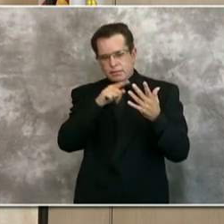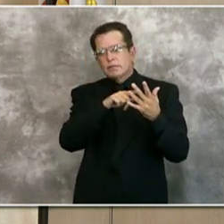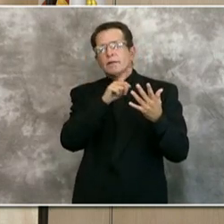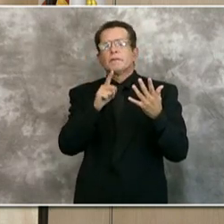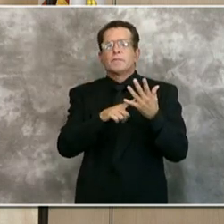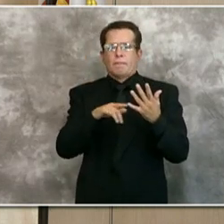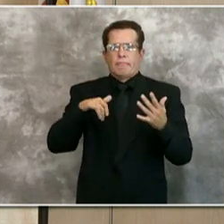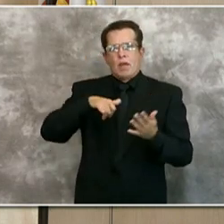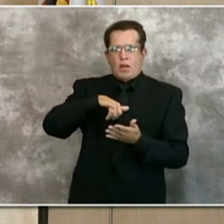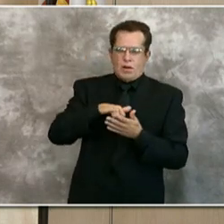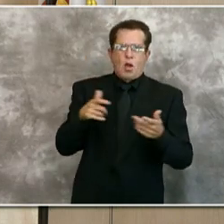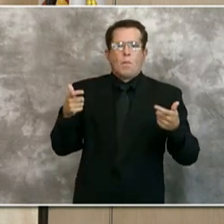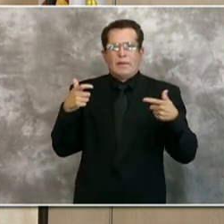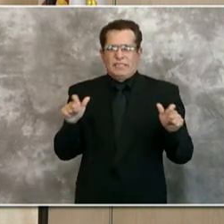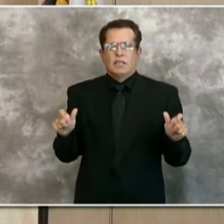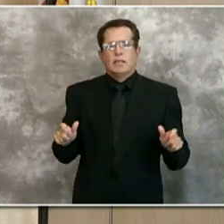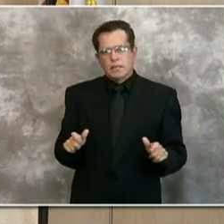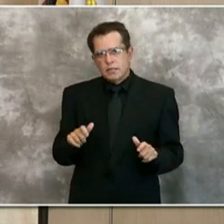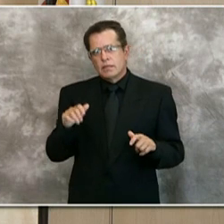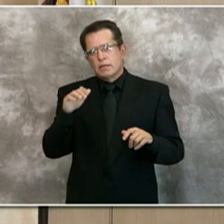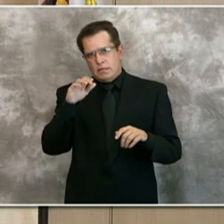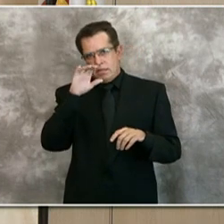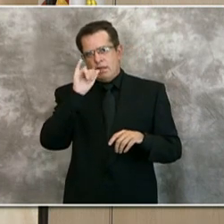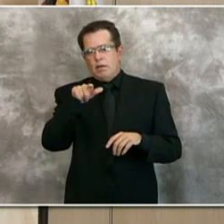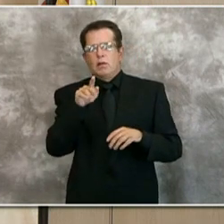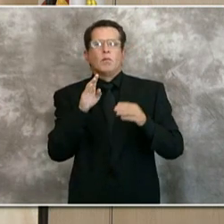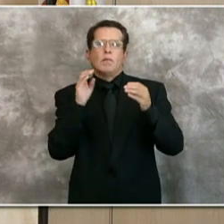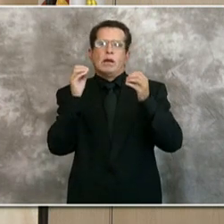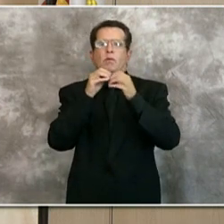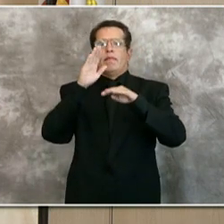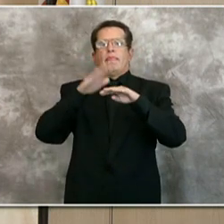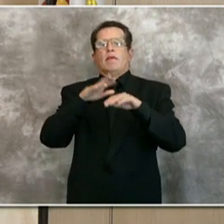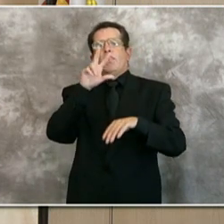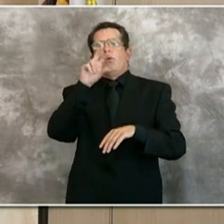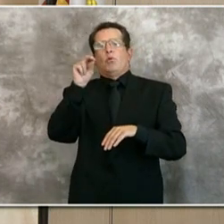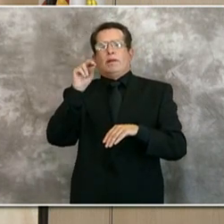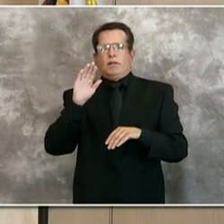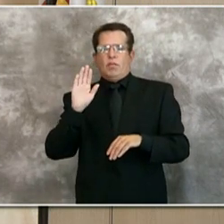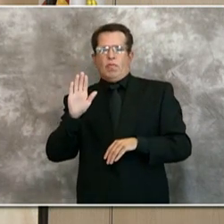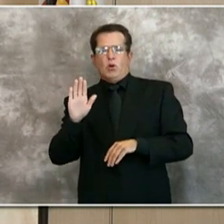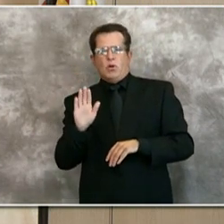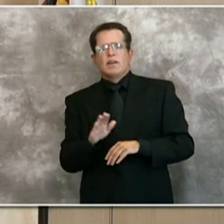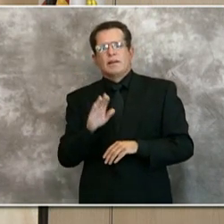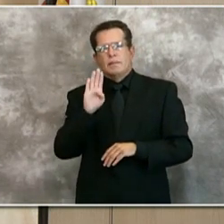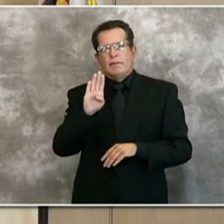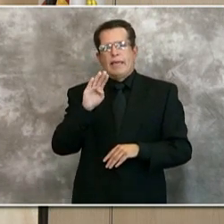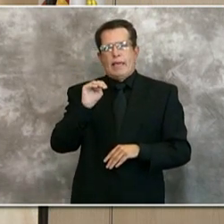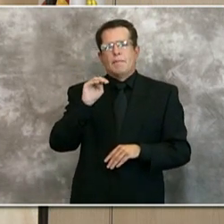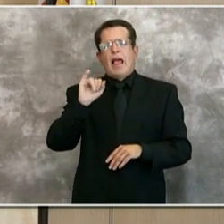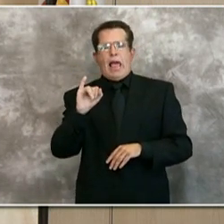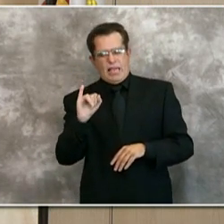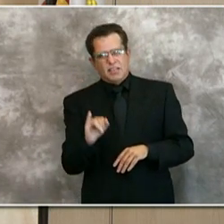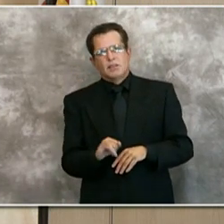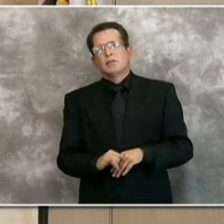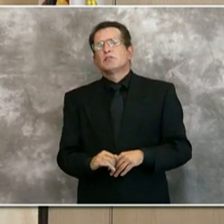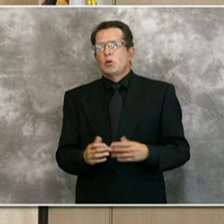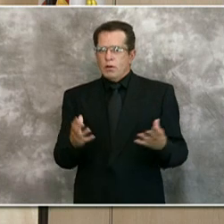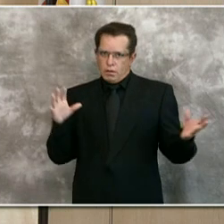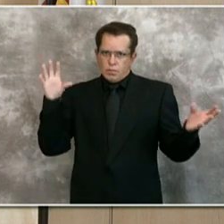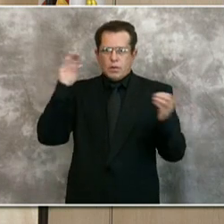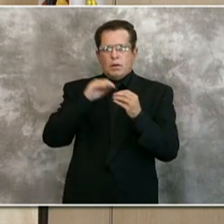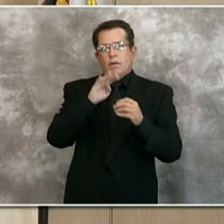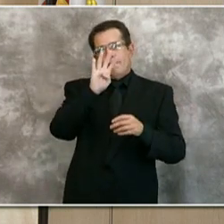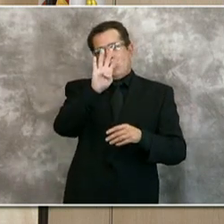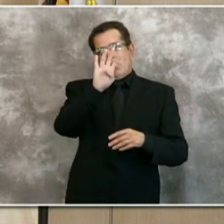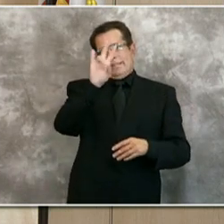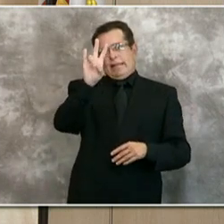mass index equal or greater than 30. CDC estimated that across the United States,